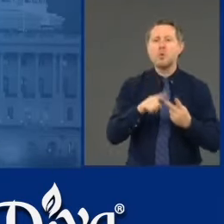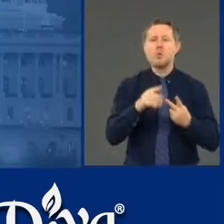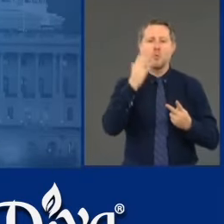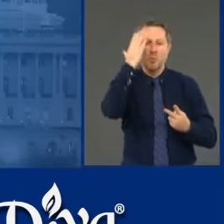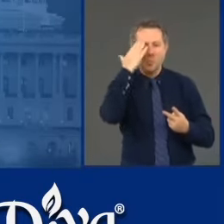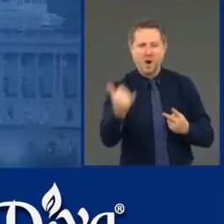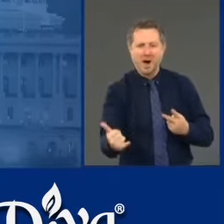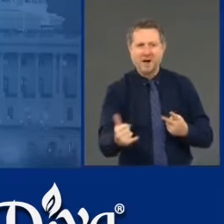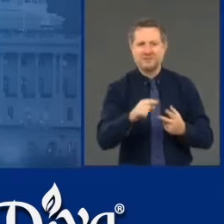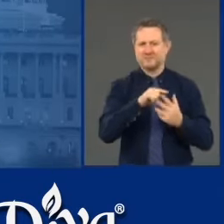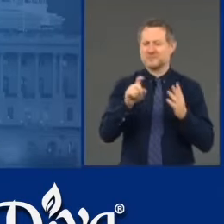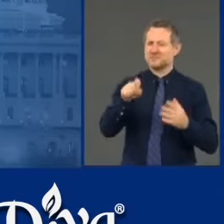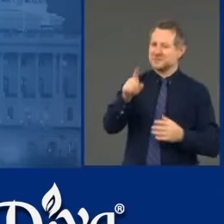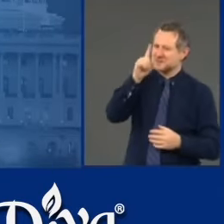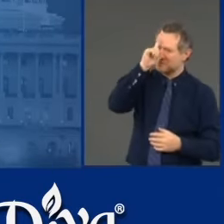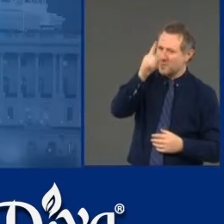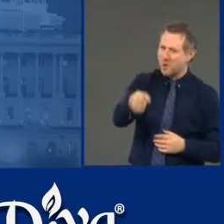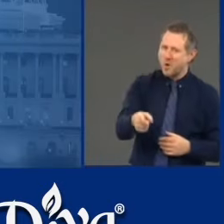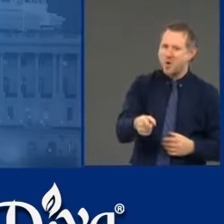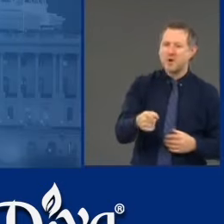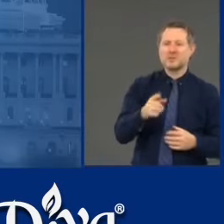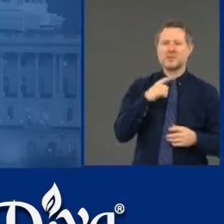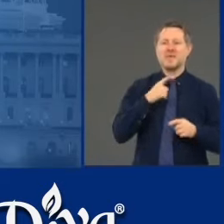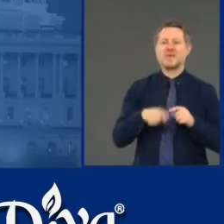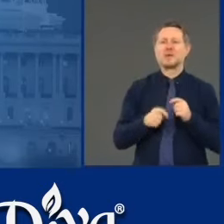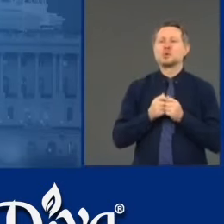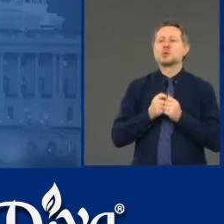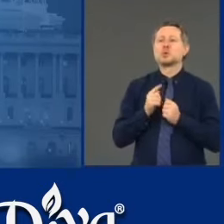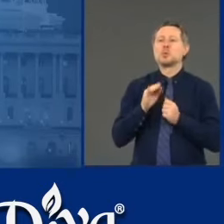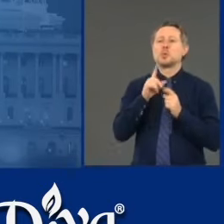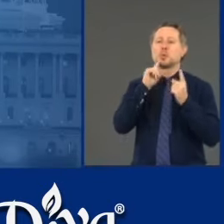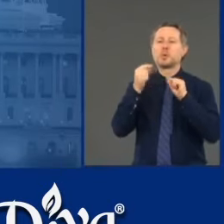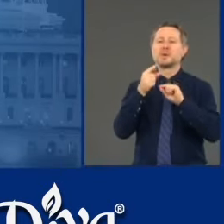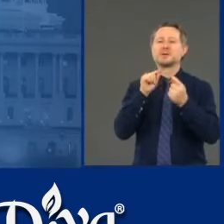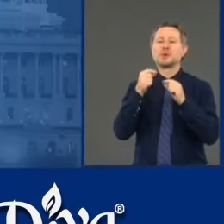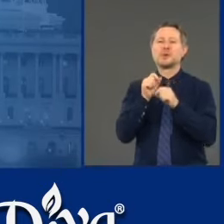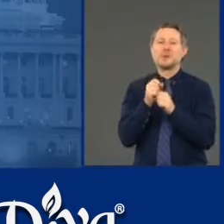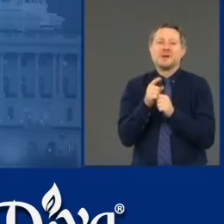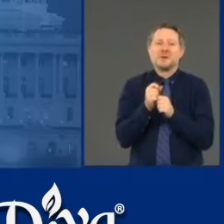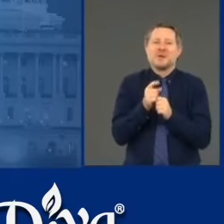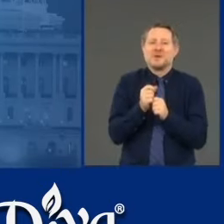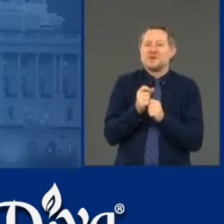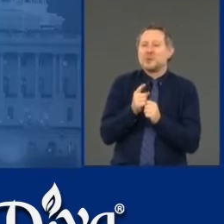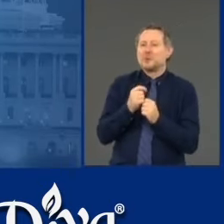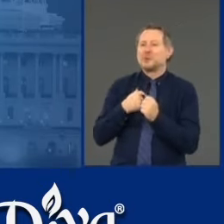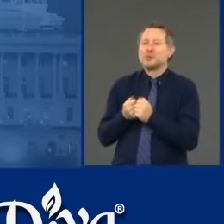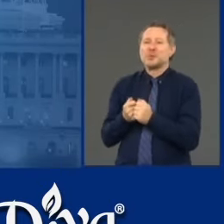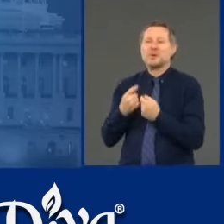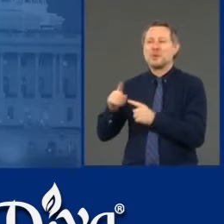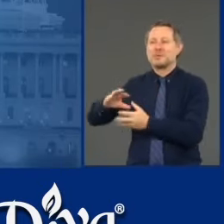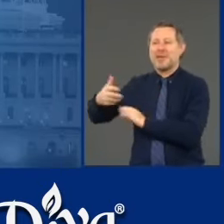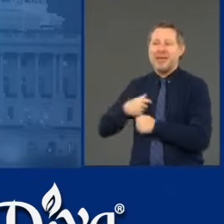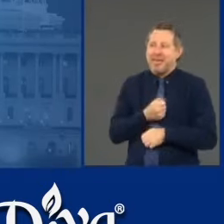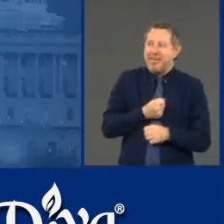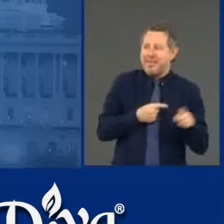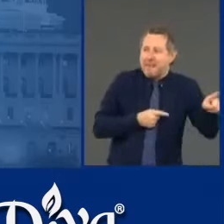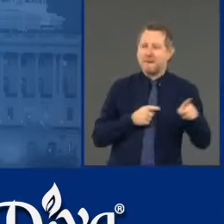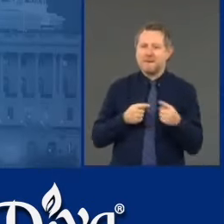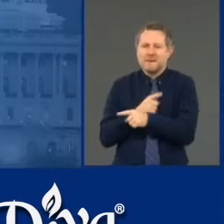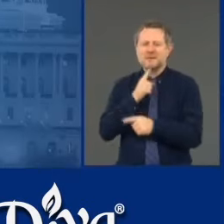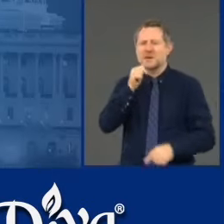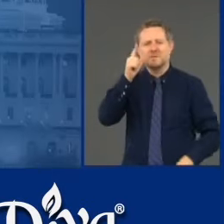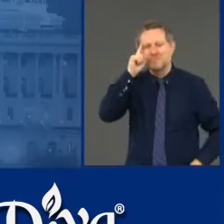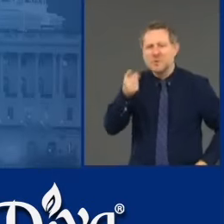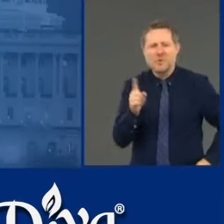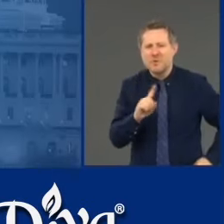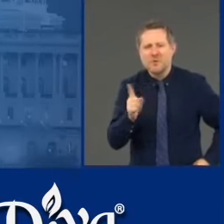tweet your way through this. You have to be smart. You have to be competent at what you